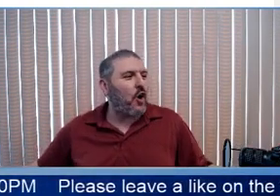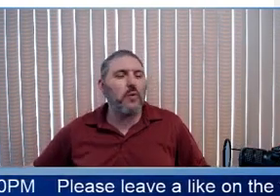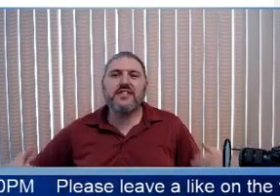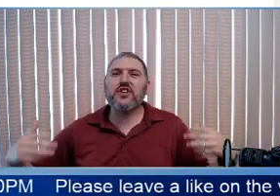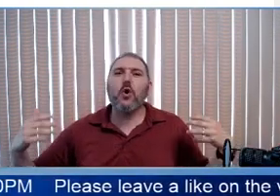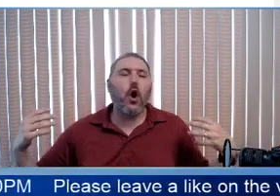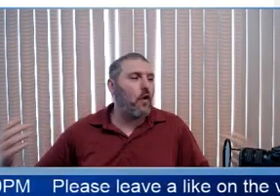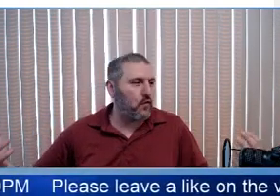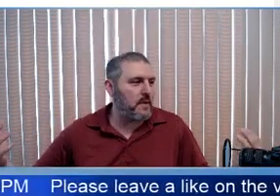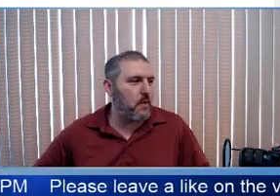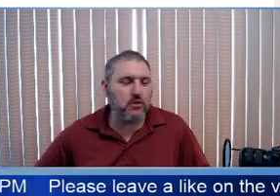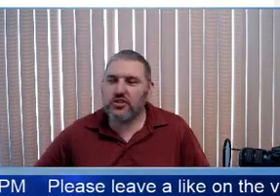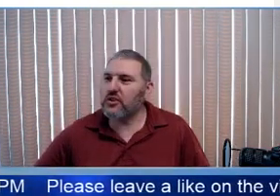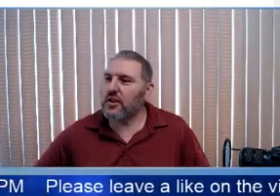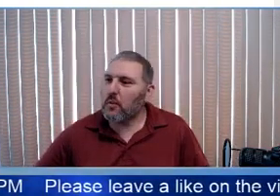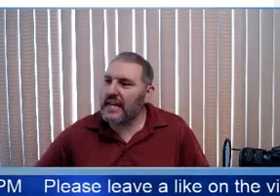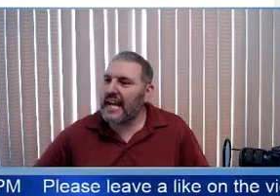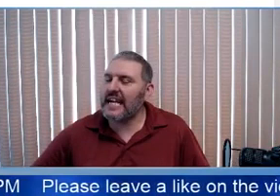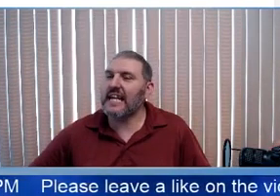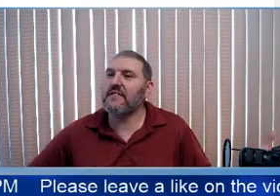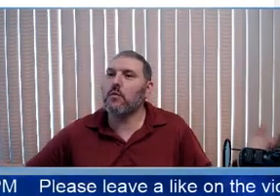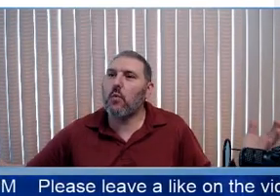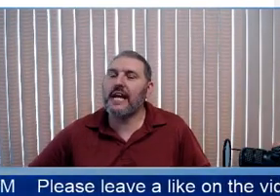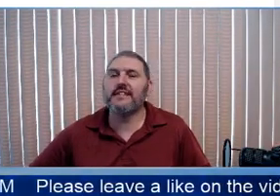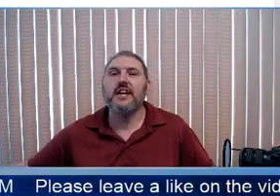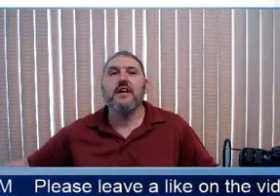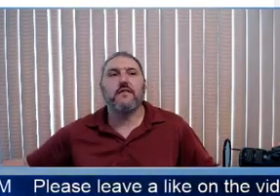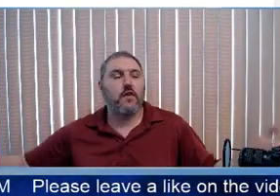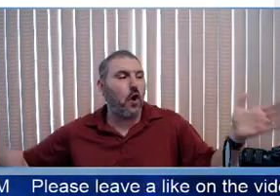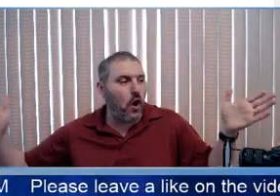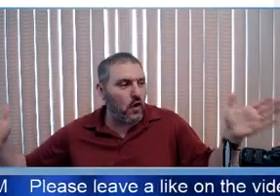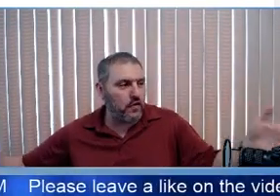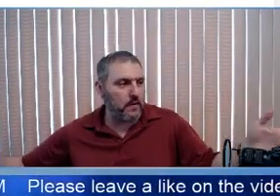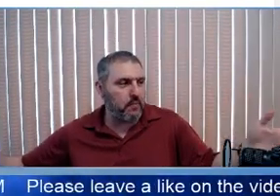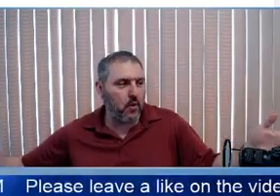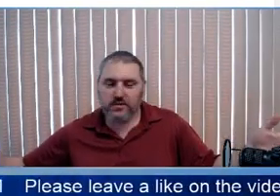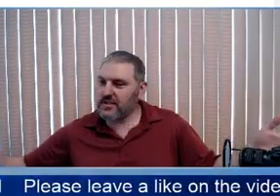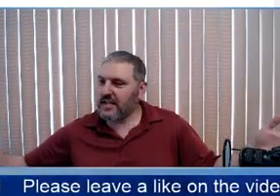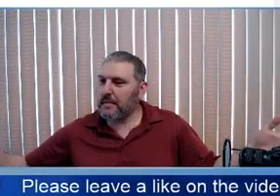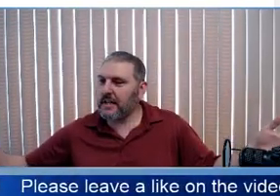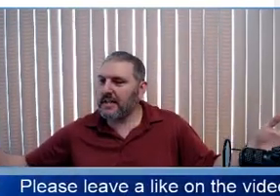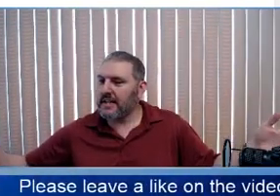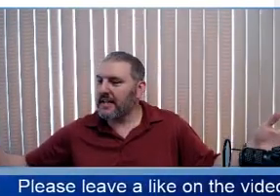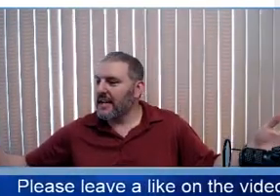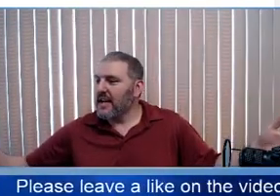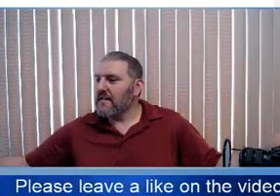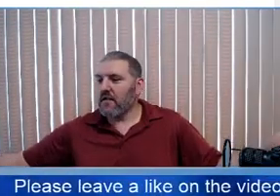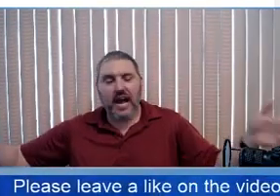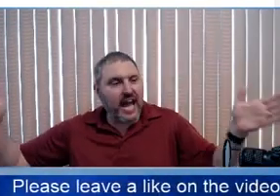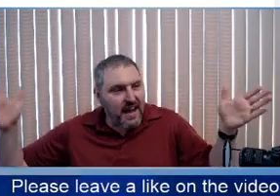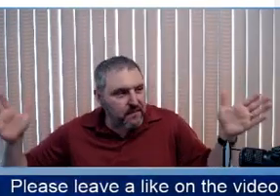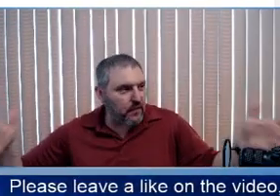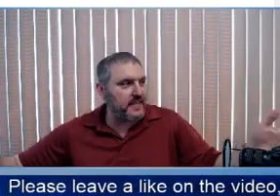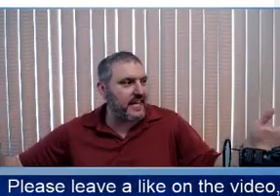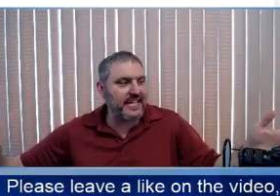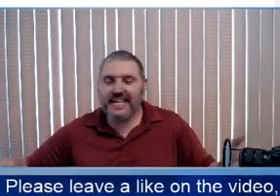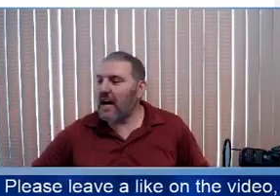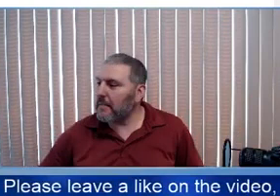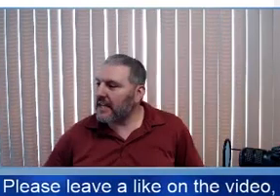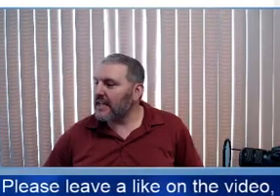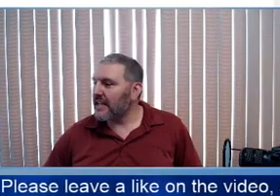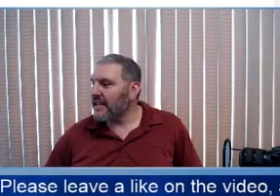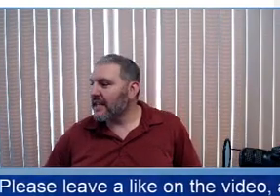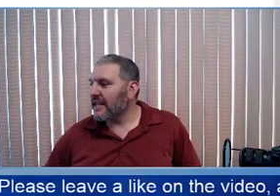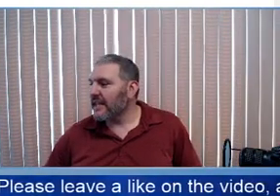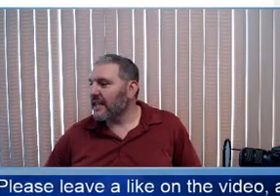that. Are we so over-emotional that we can't even wait for all the reports to come in? For everything to